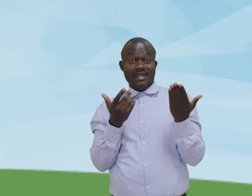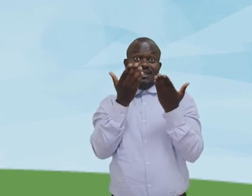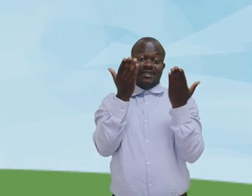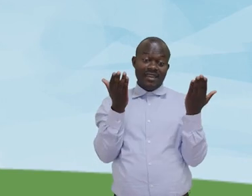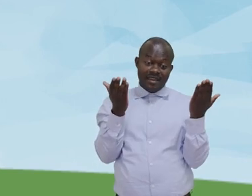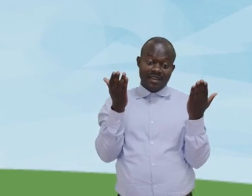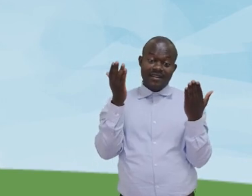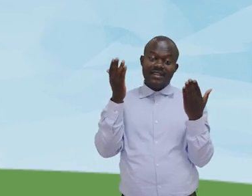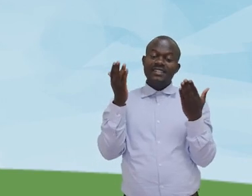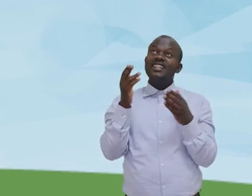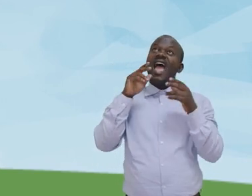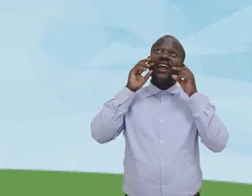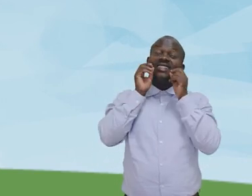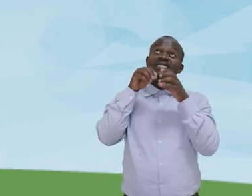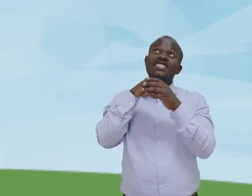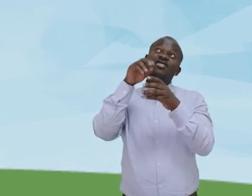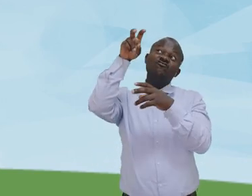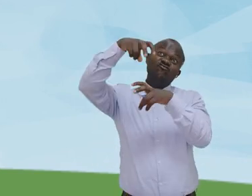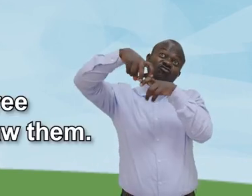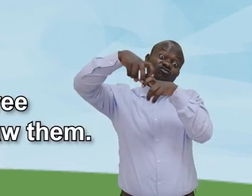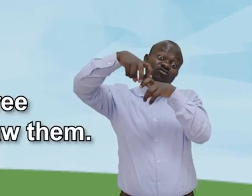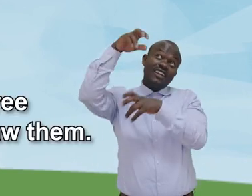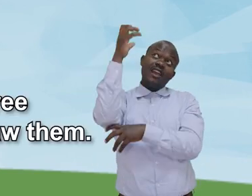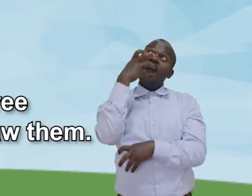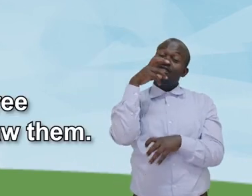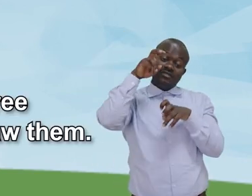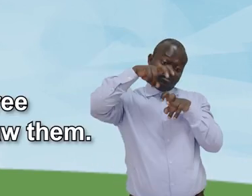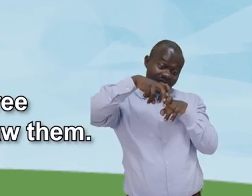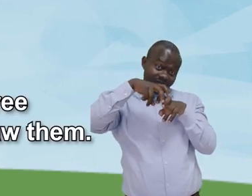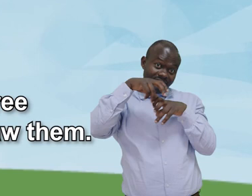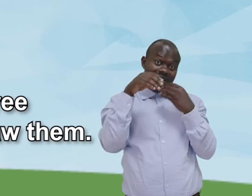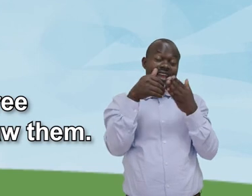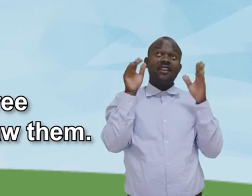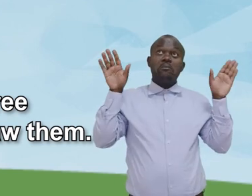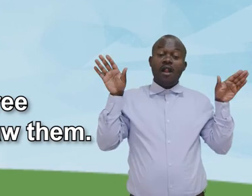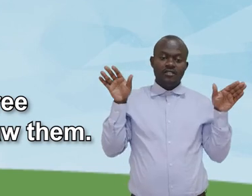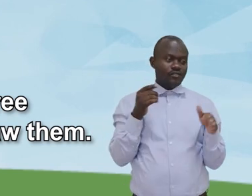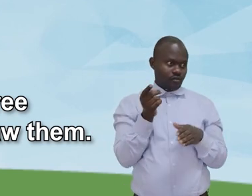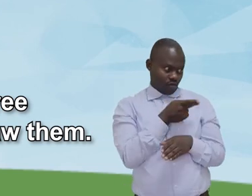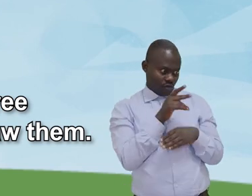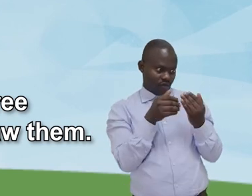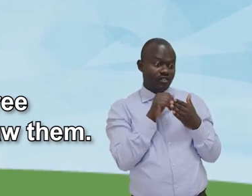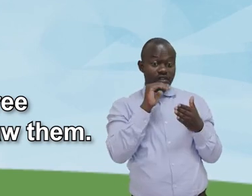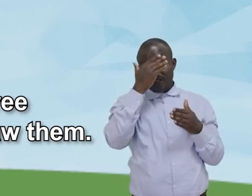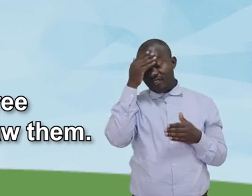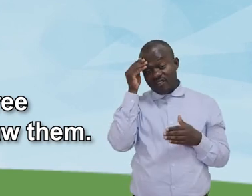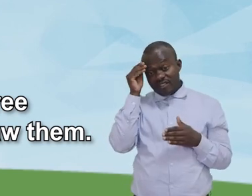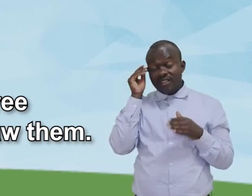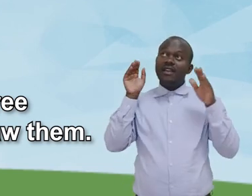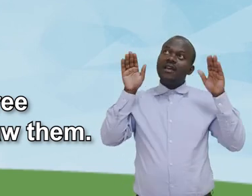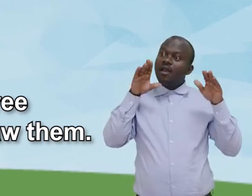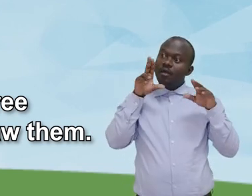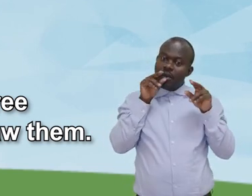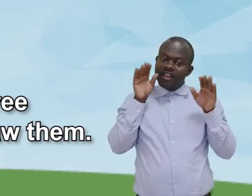tree or birds. All of you are right. But don't forget the parts of a tree because